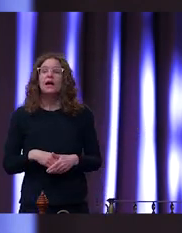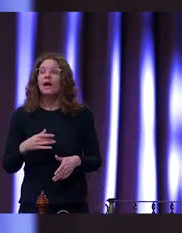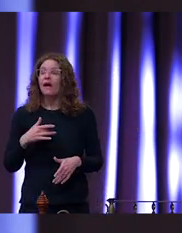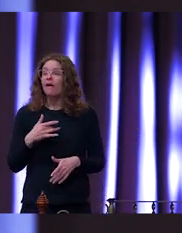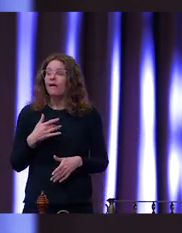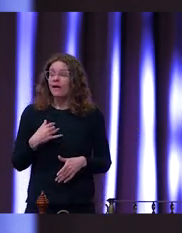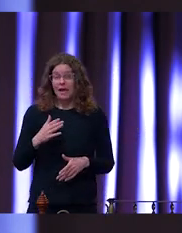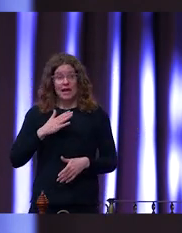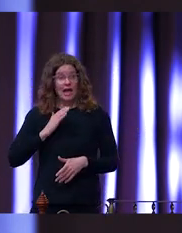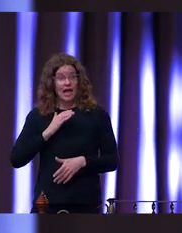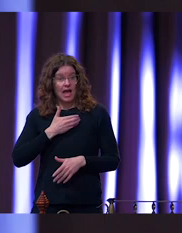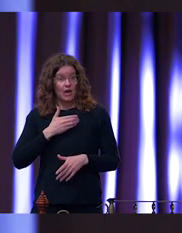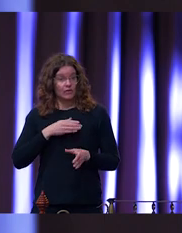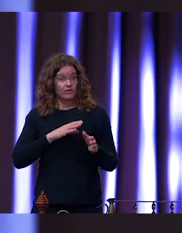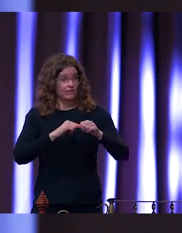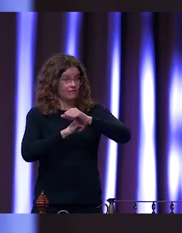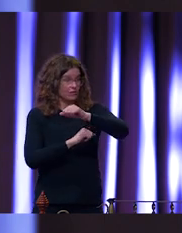Foundation,